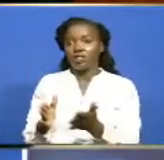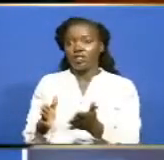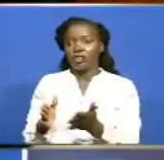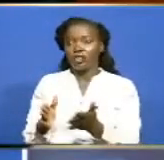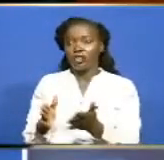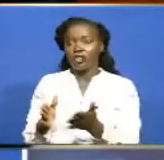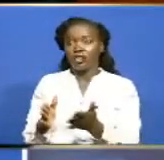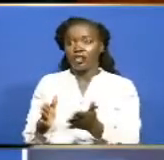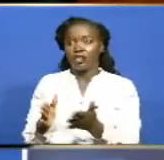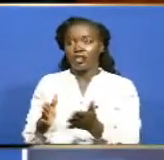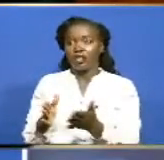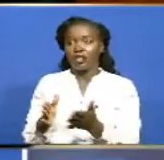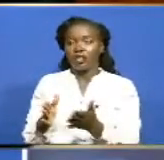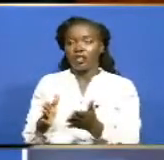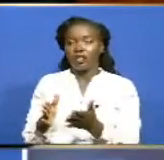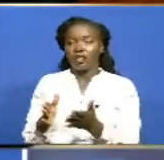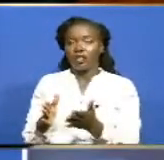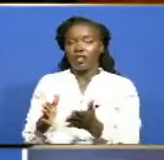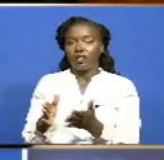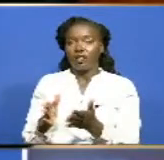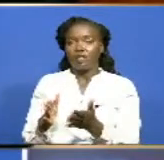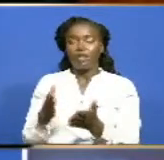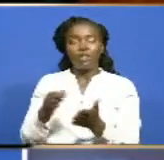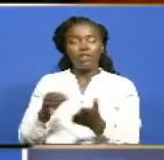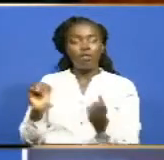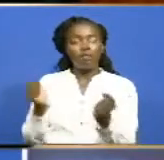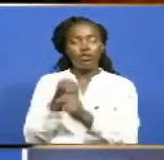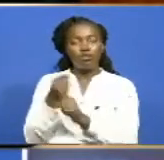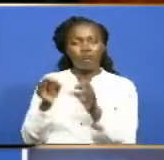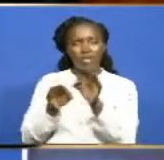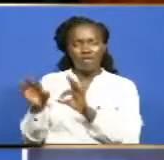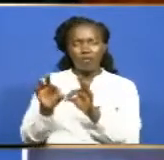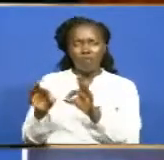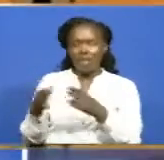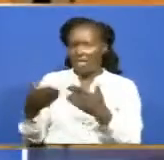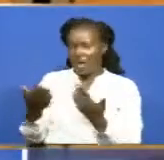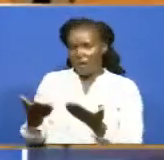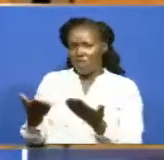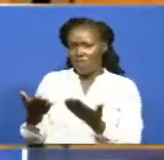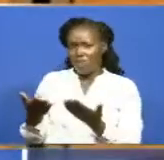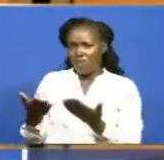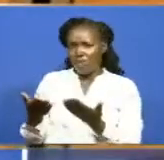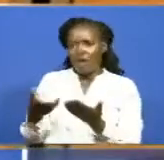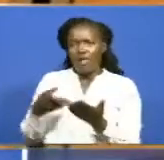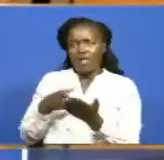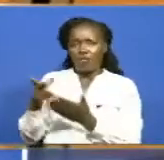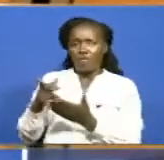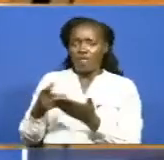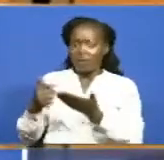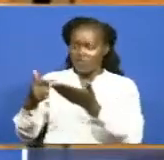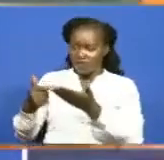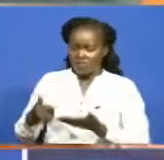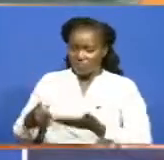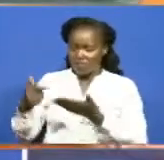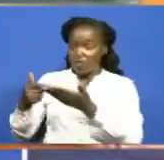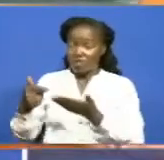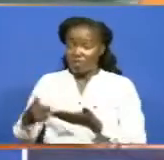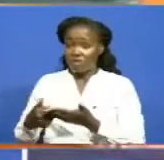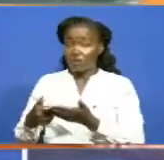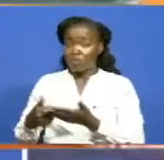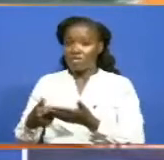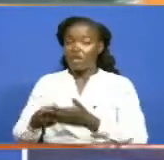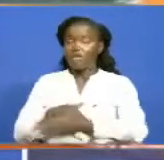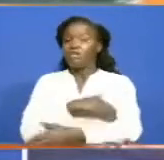and acting director of procurement, failed to explain the inconsistencies in price negotiation regime, with the chief